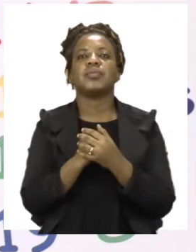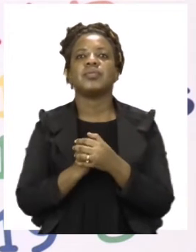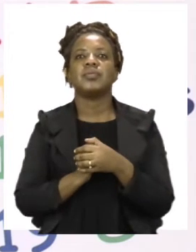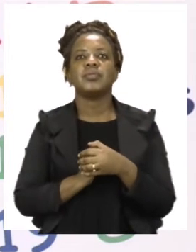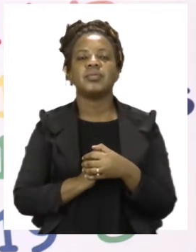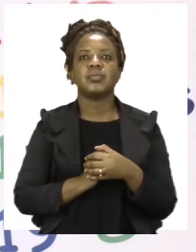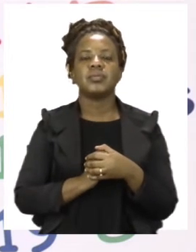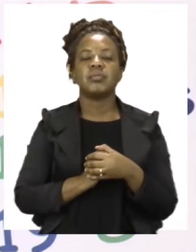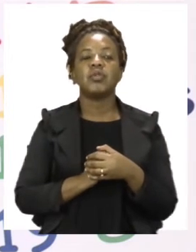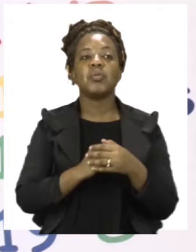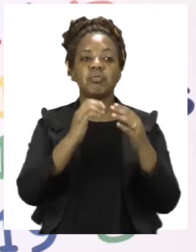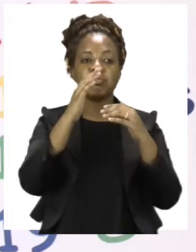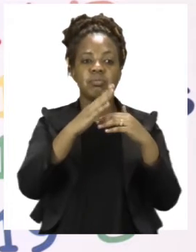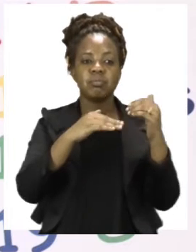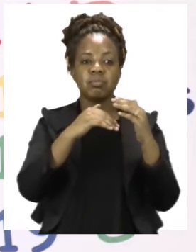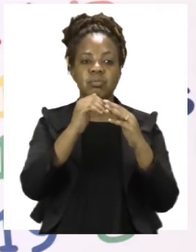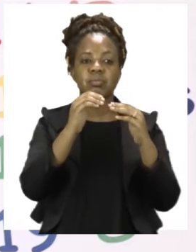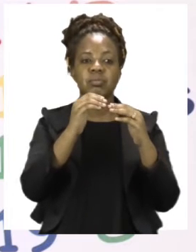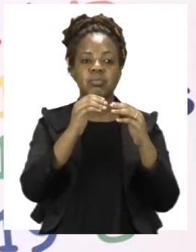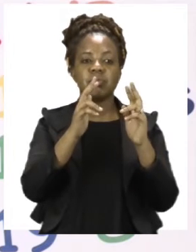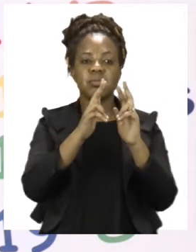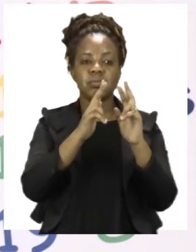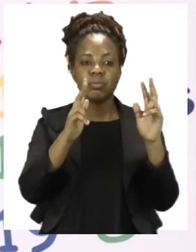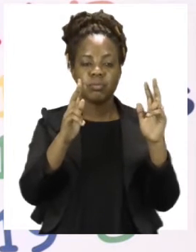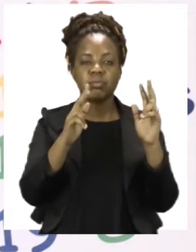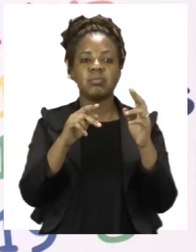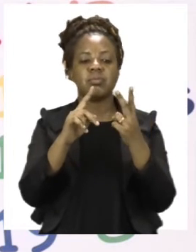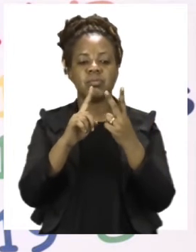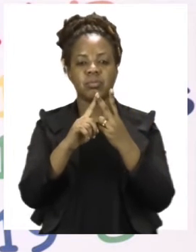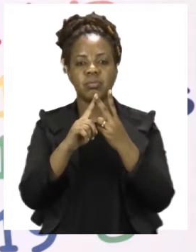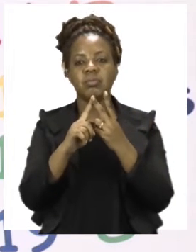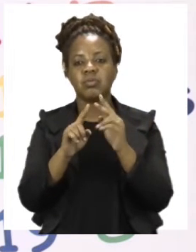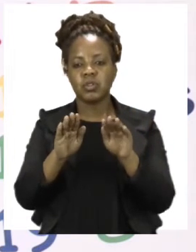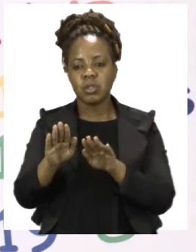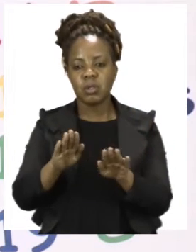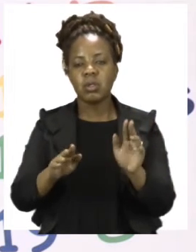the builders plus the tilers equal